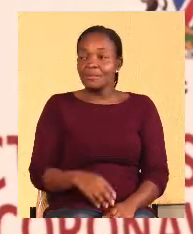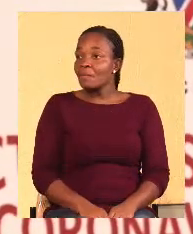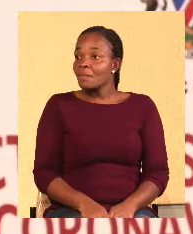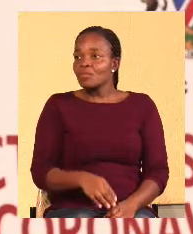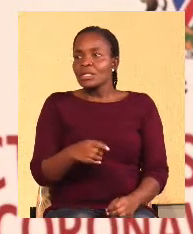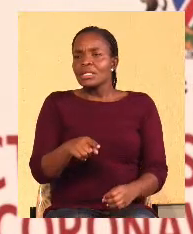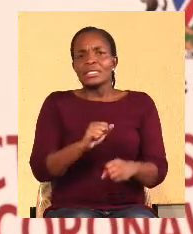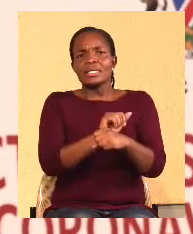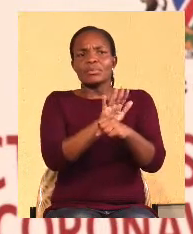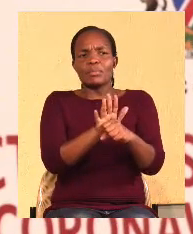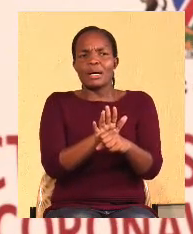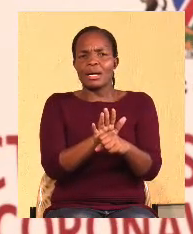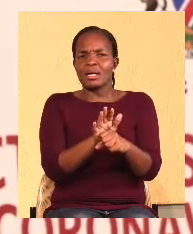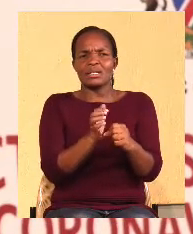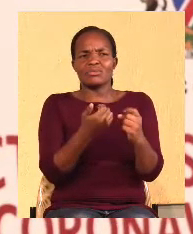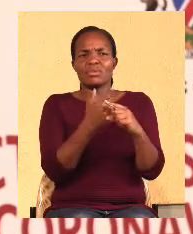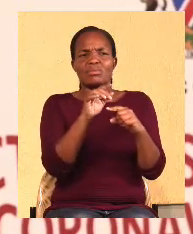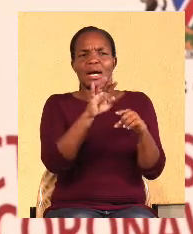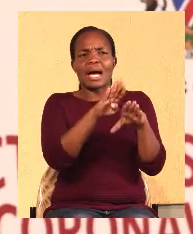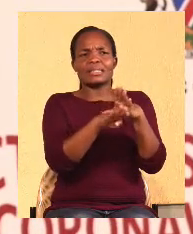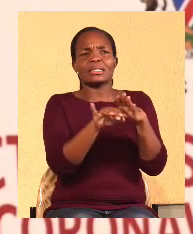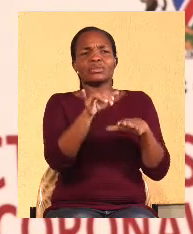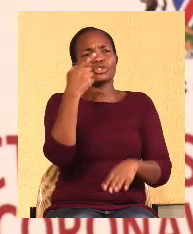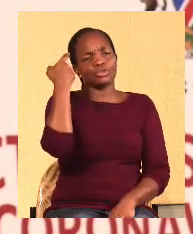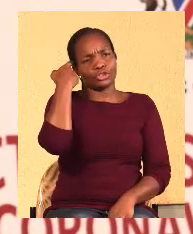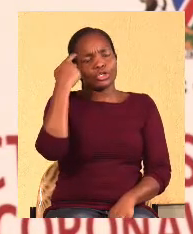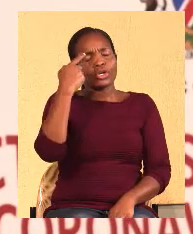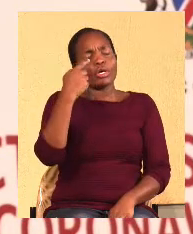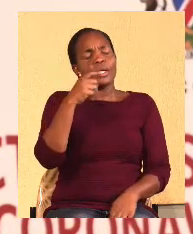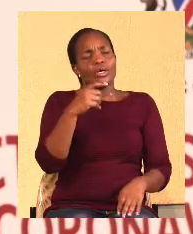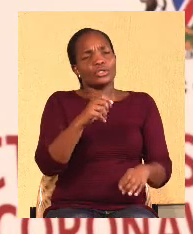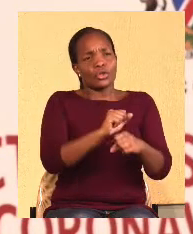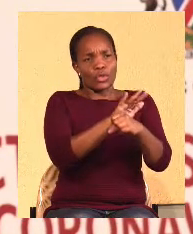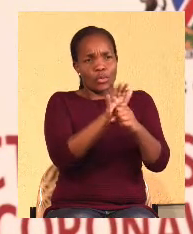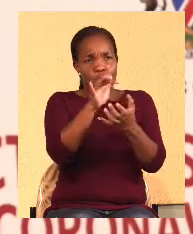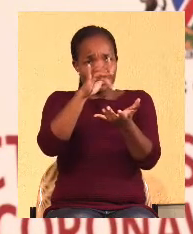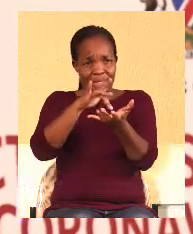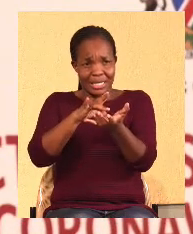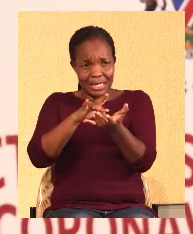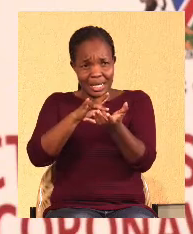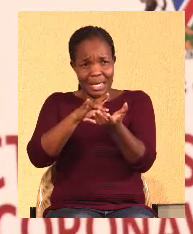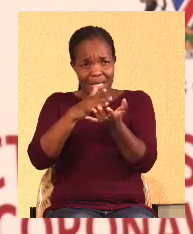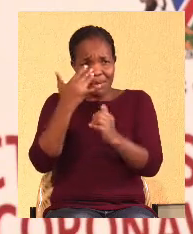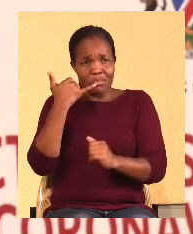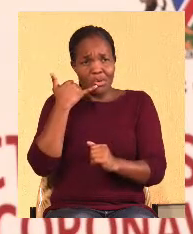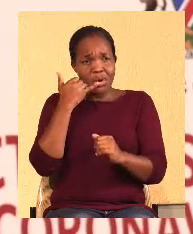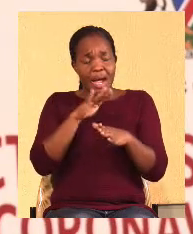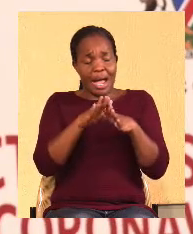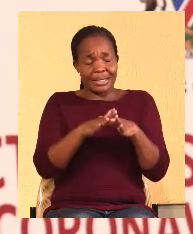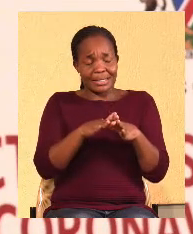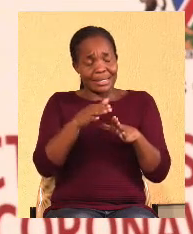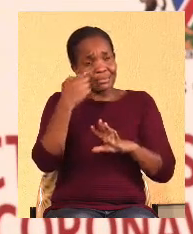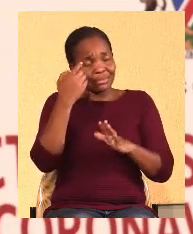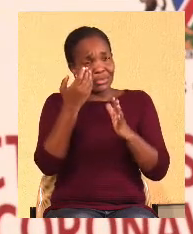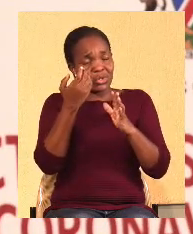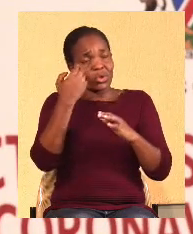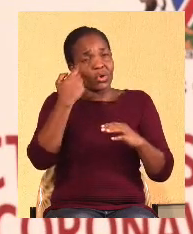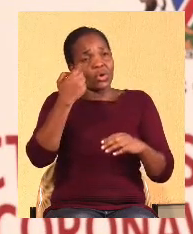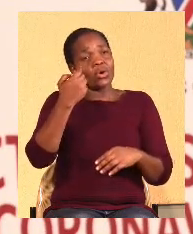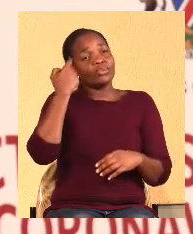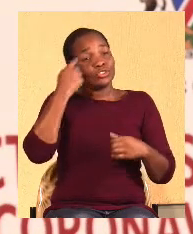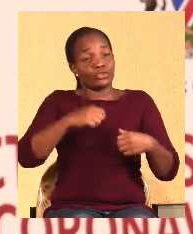initiative of the Ministry of Health and Social Services. The ministry started this center during